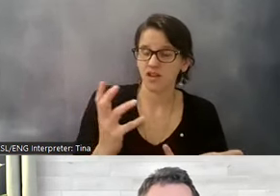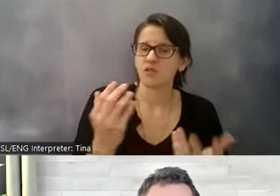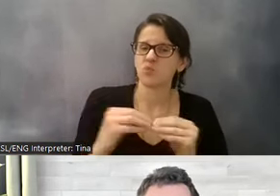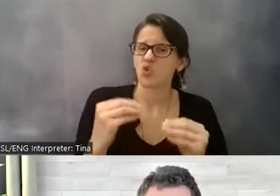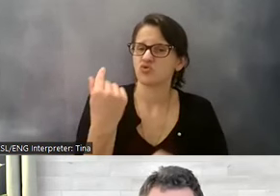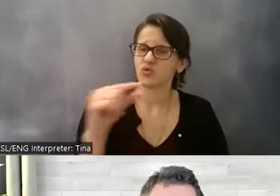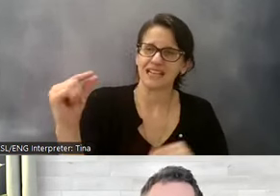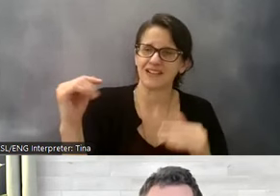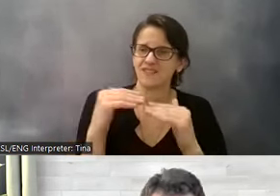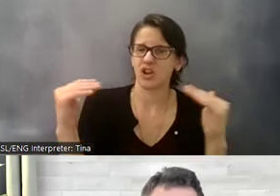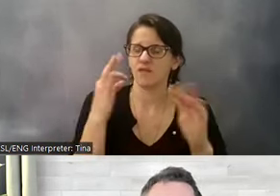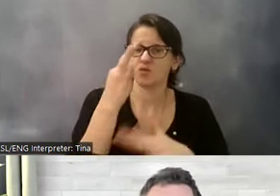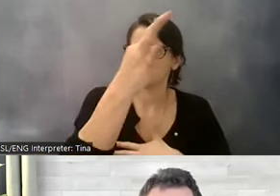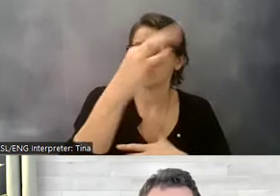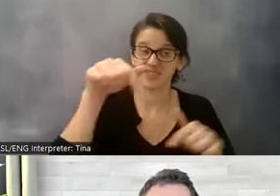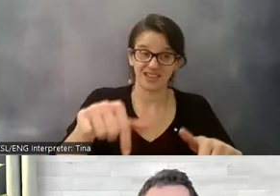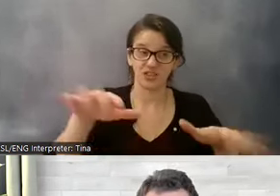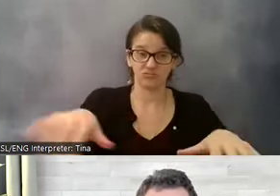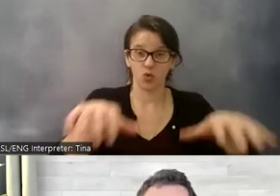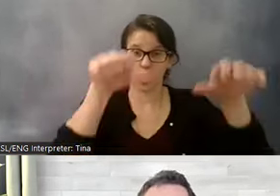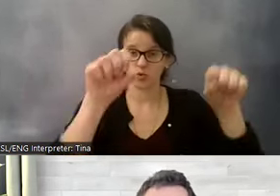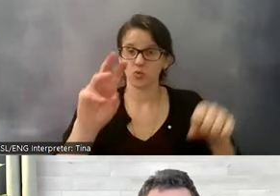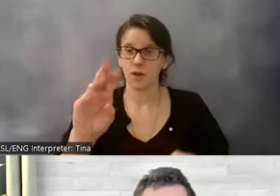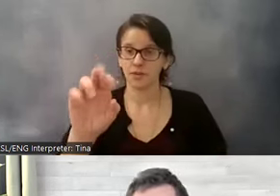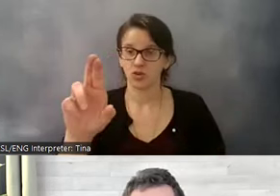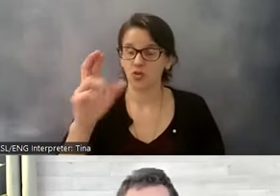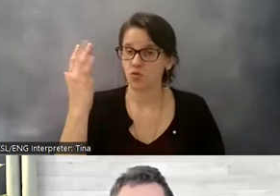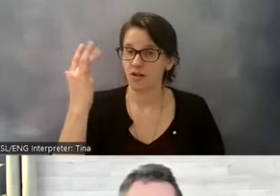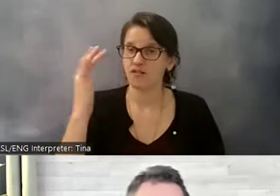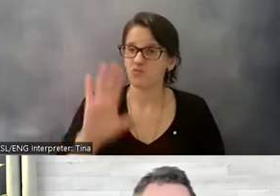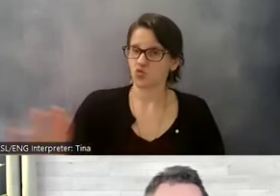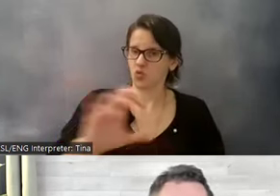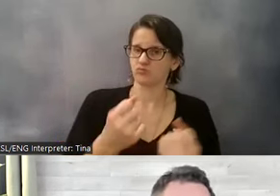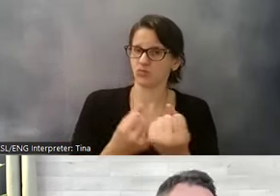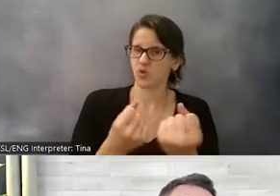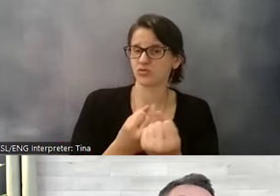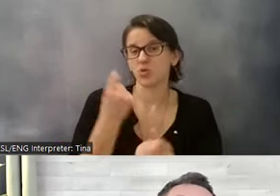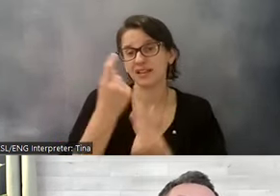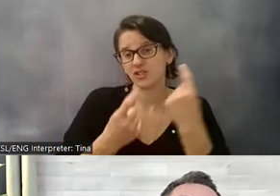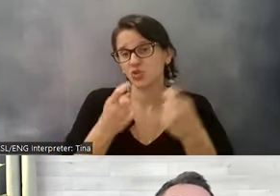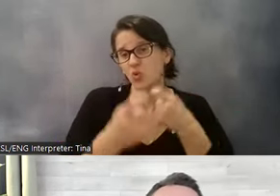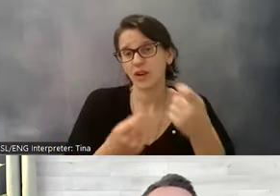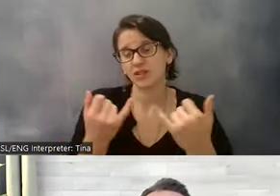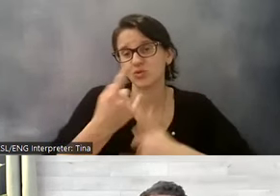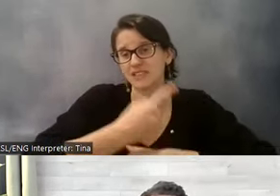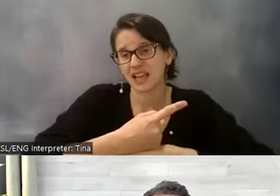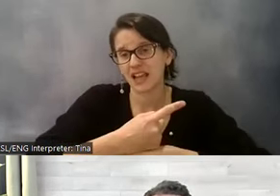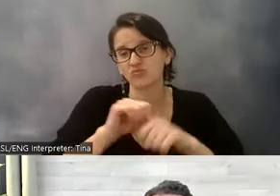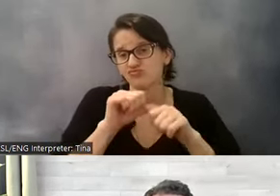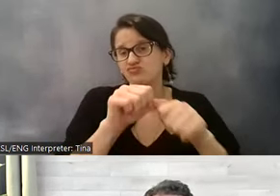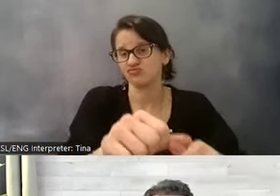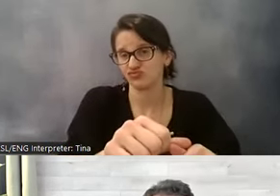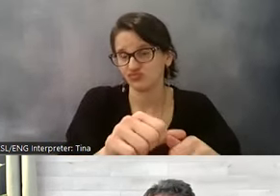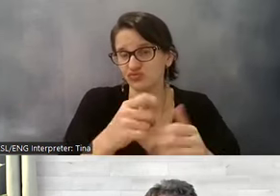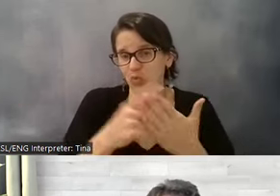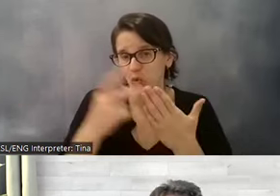of your all support. So consider donating today to help us continue our vital programs. Every